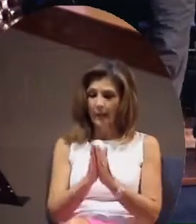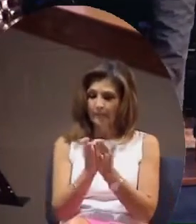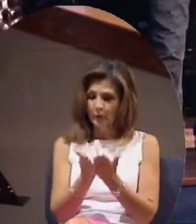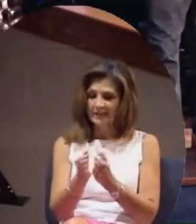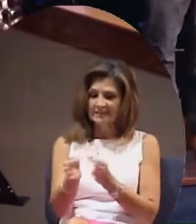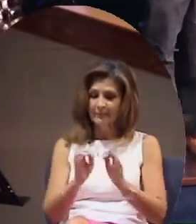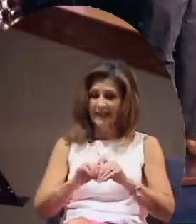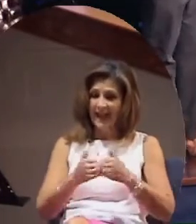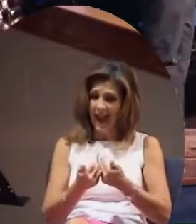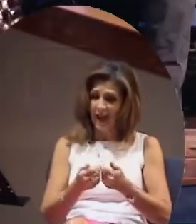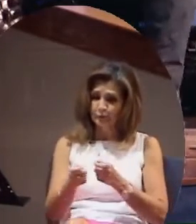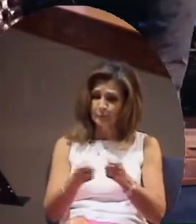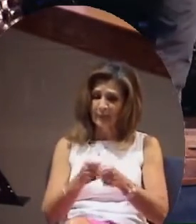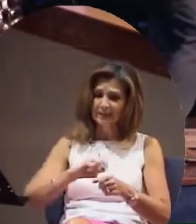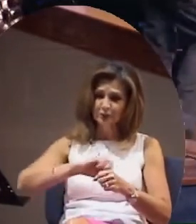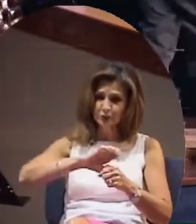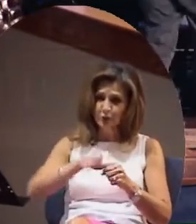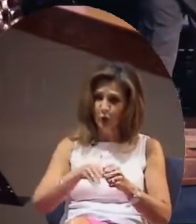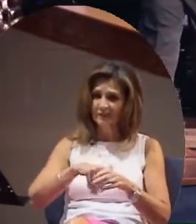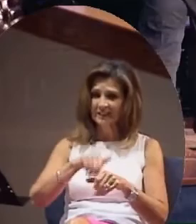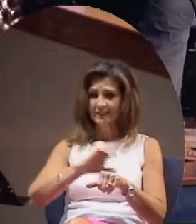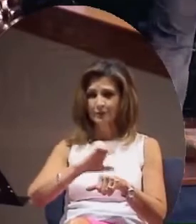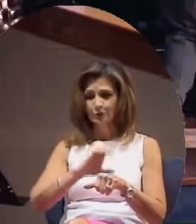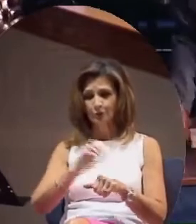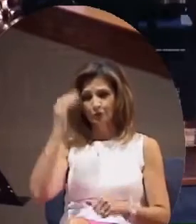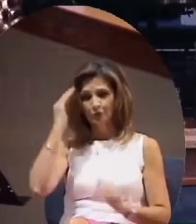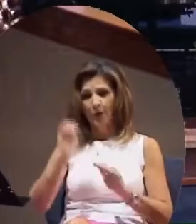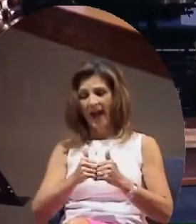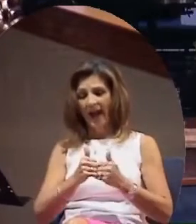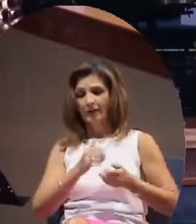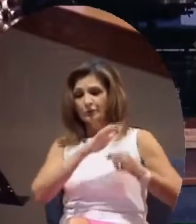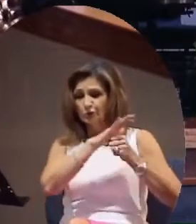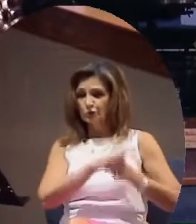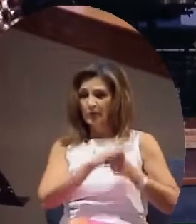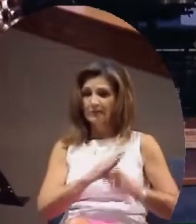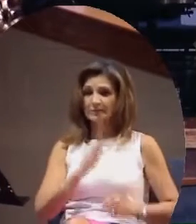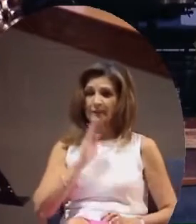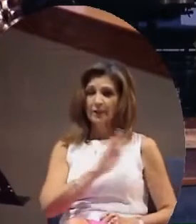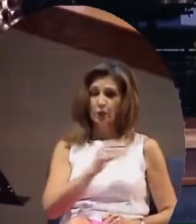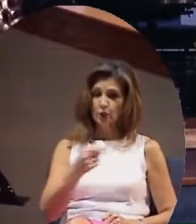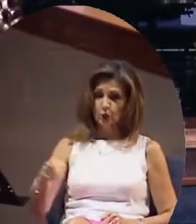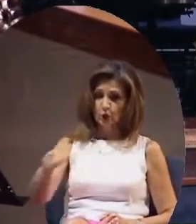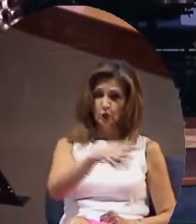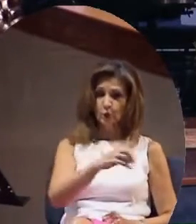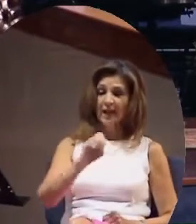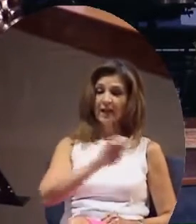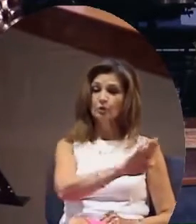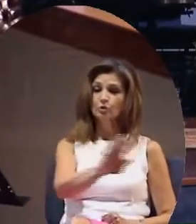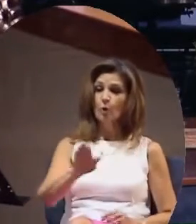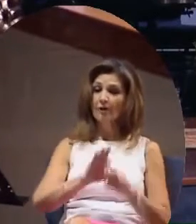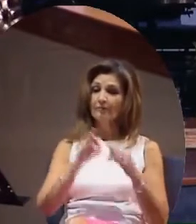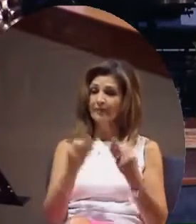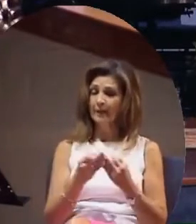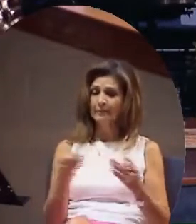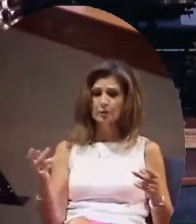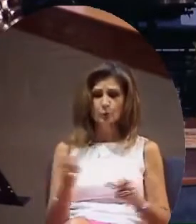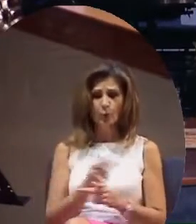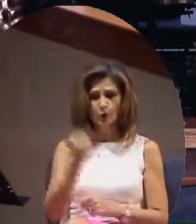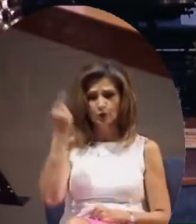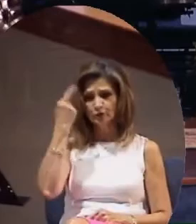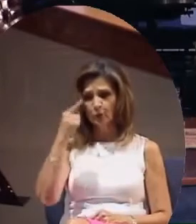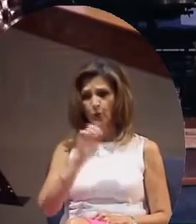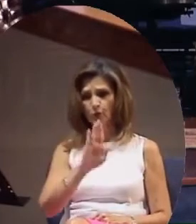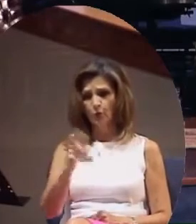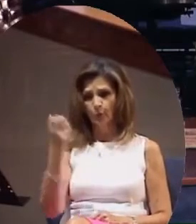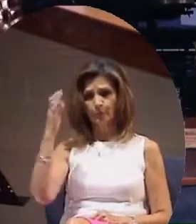COVID. Amen. And you know how stressful it's been on you and your family. It's been just as stressful, if not more, on